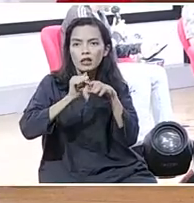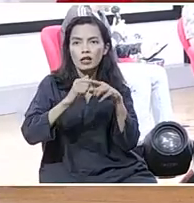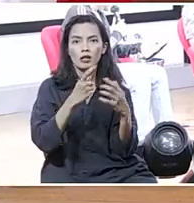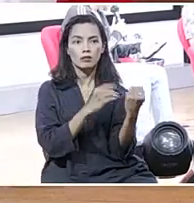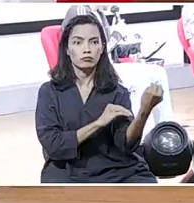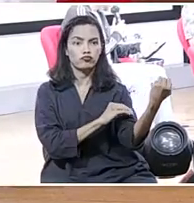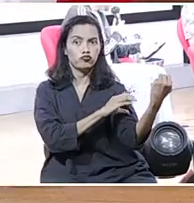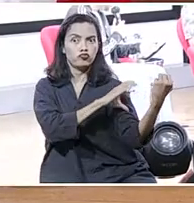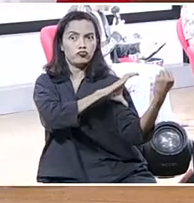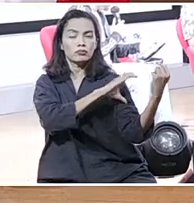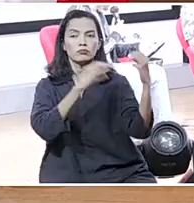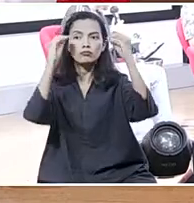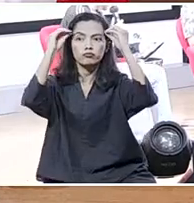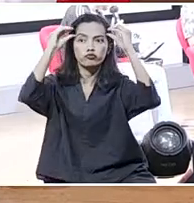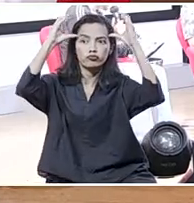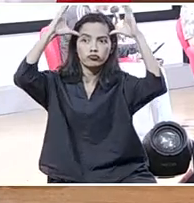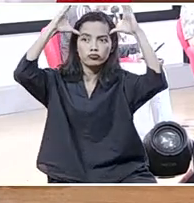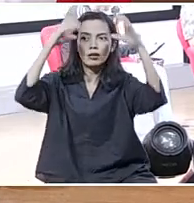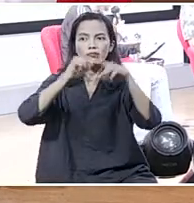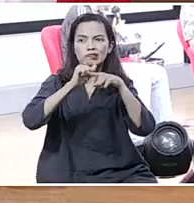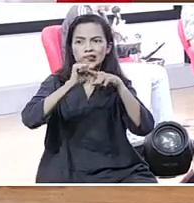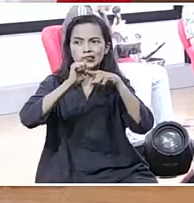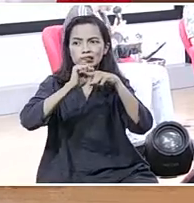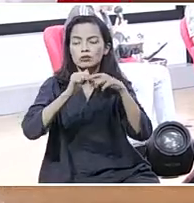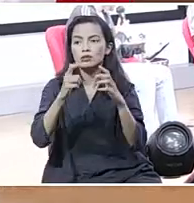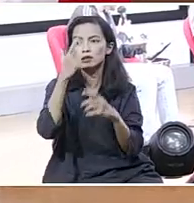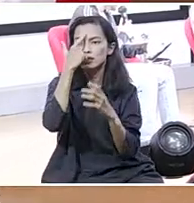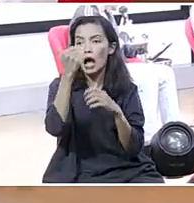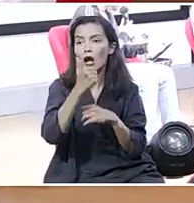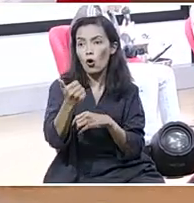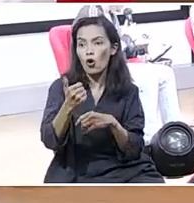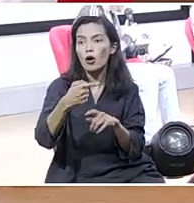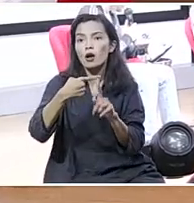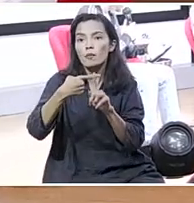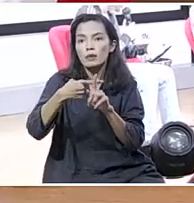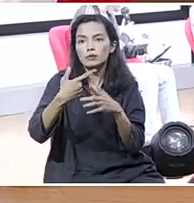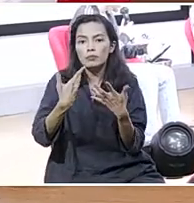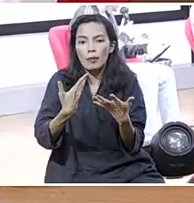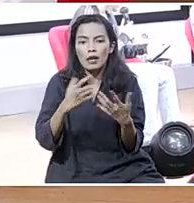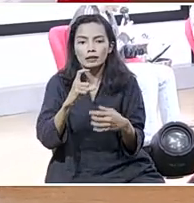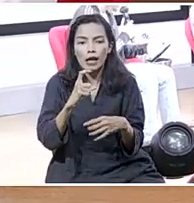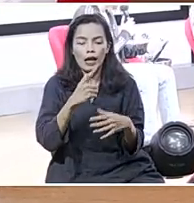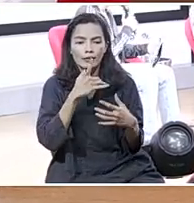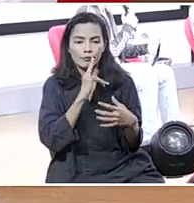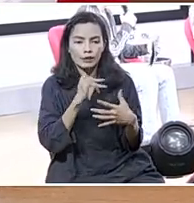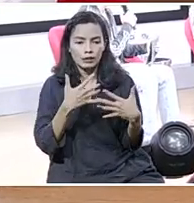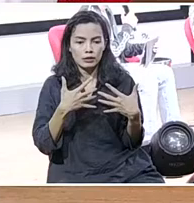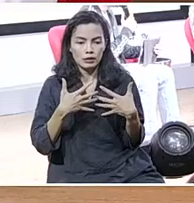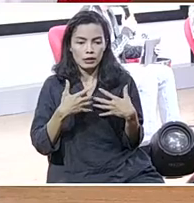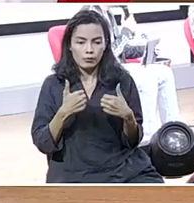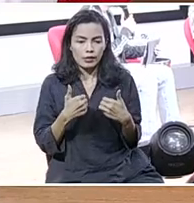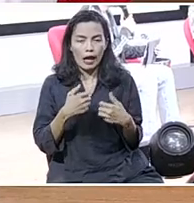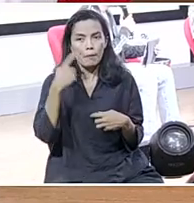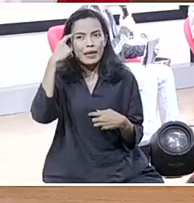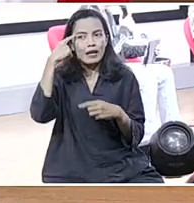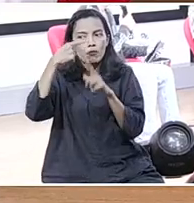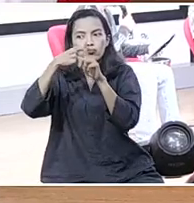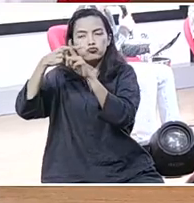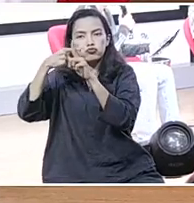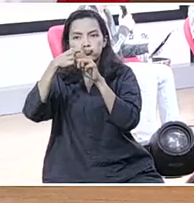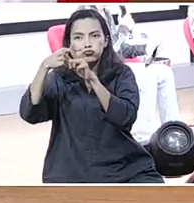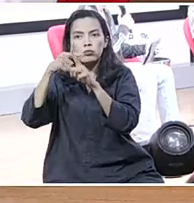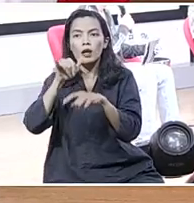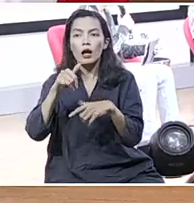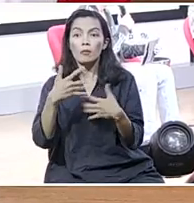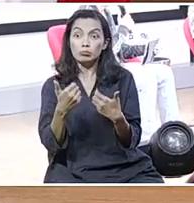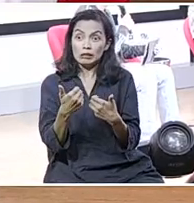sport, it also plays so many roles in shaping character and also building a positive mindset, right? What can